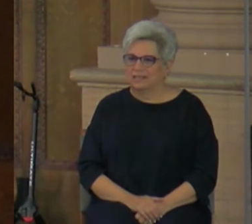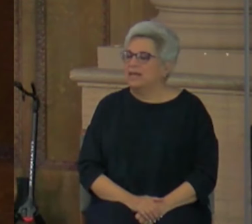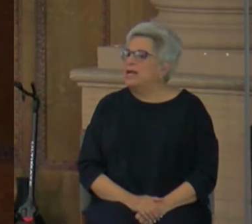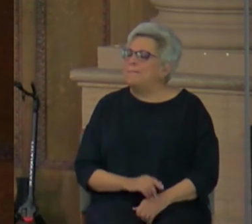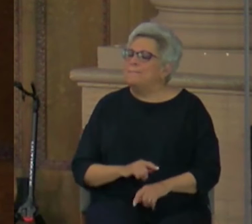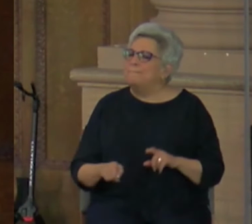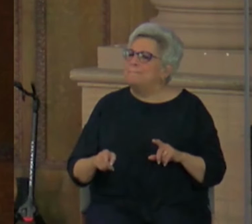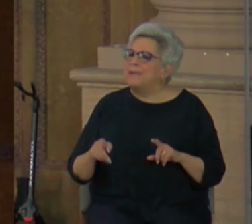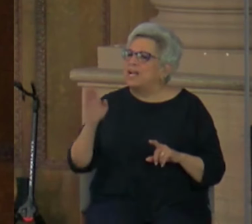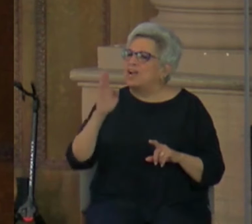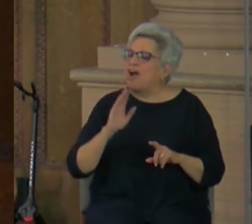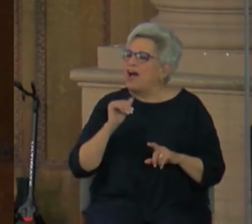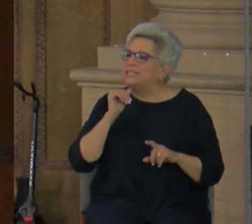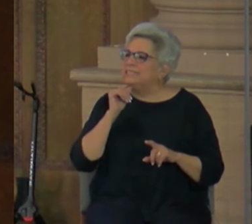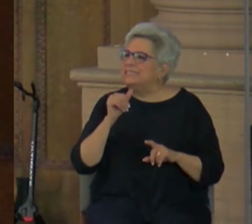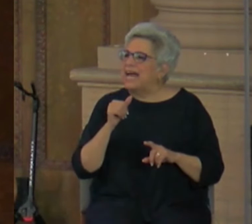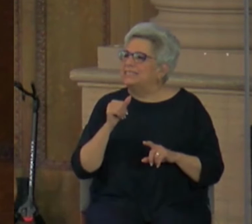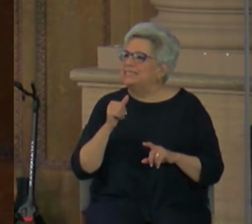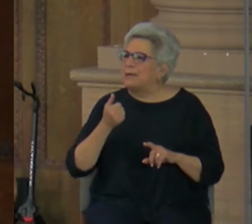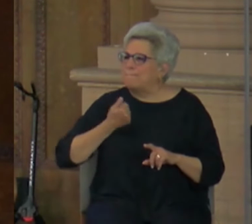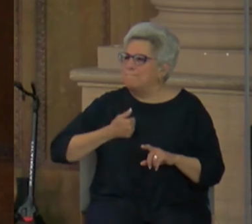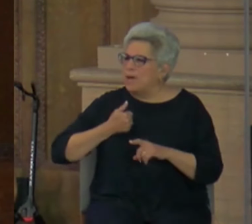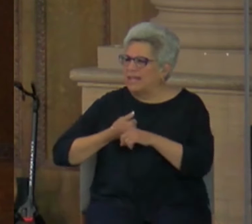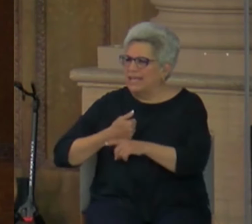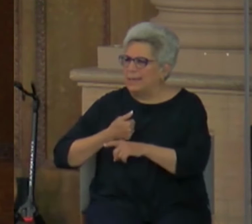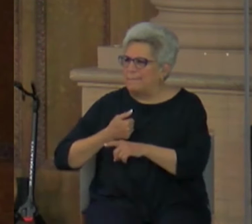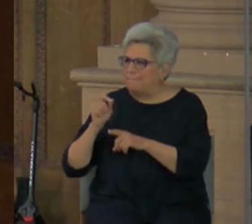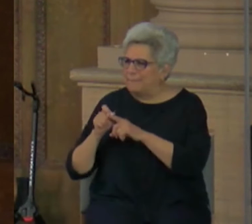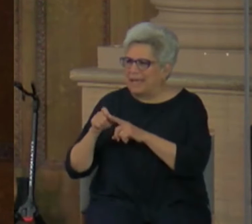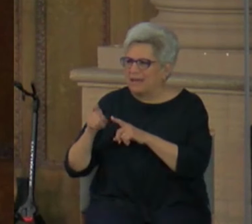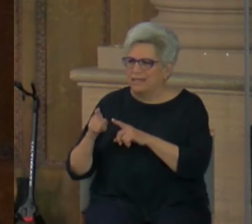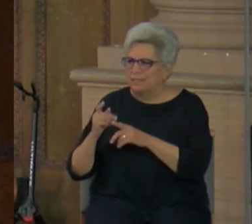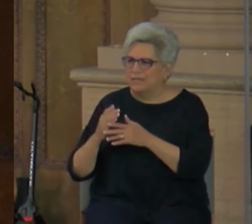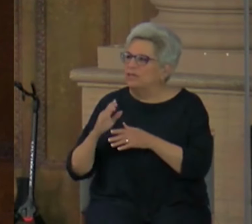him, but God just graciously proved him wrong.